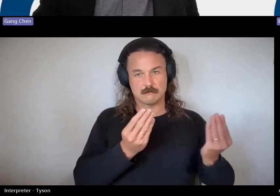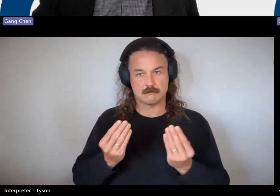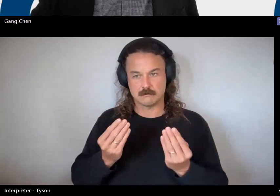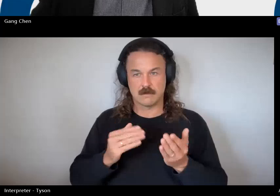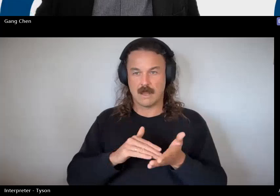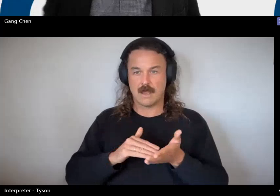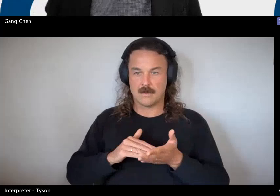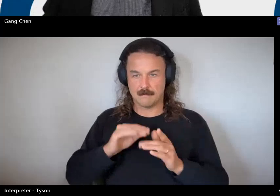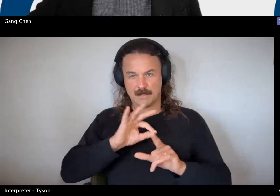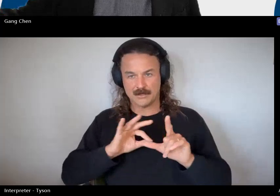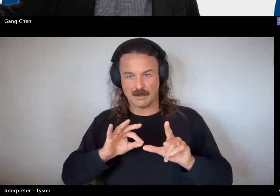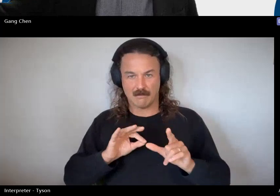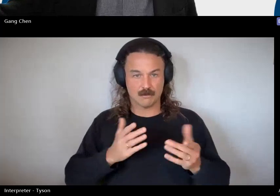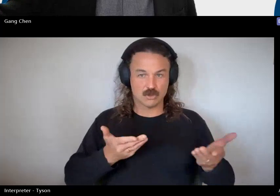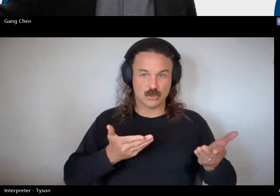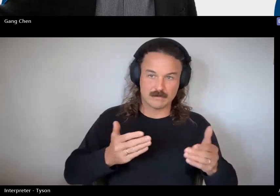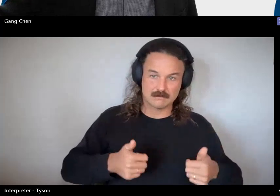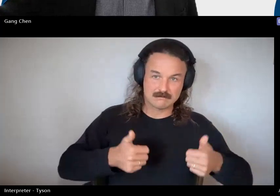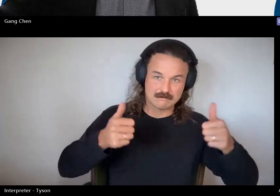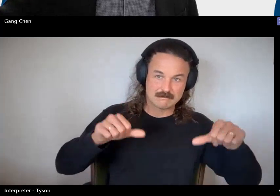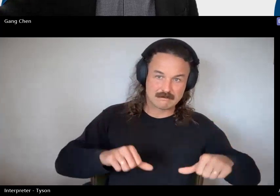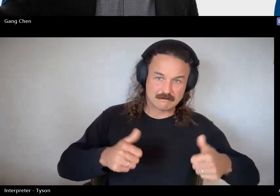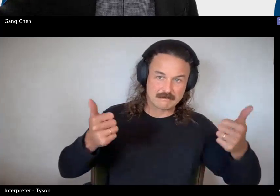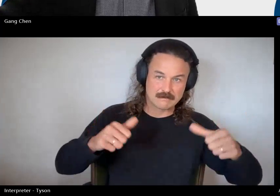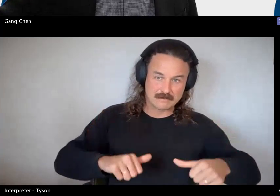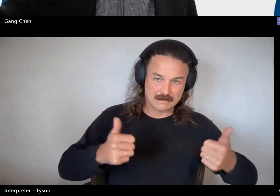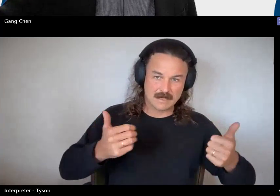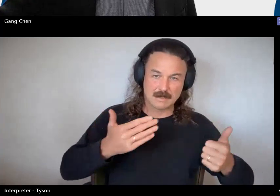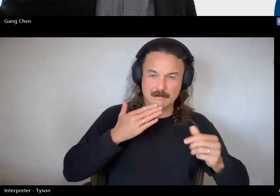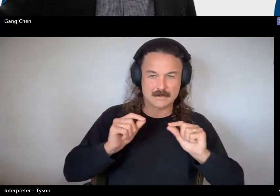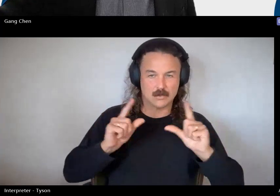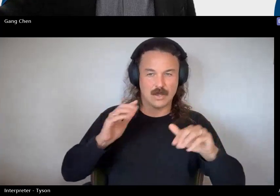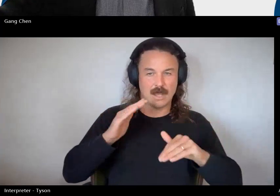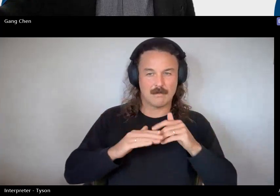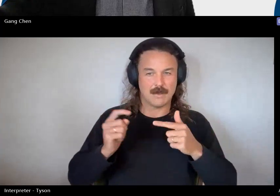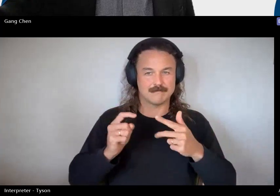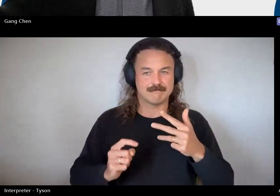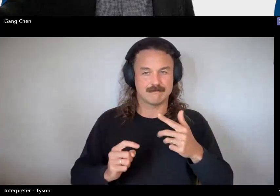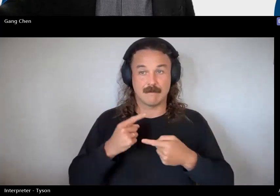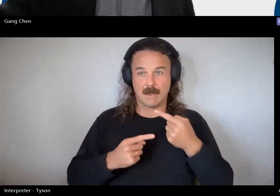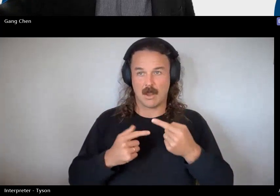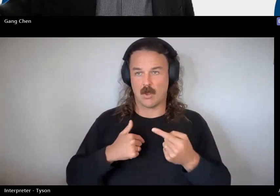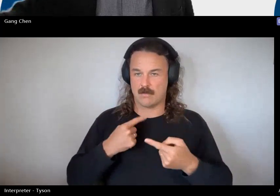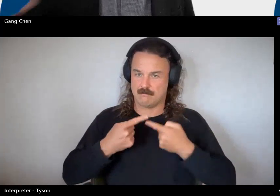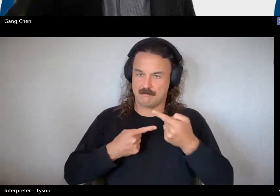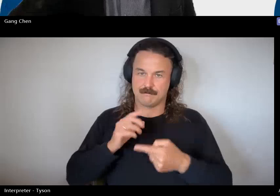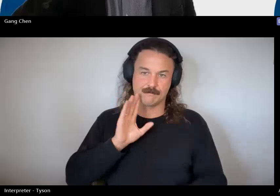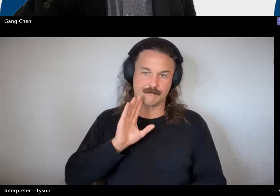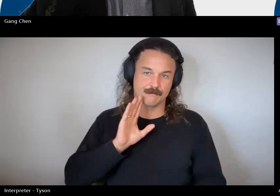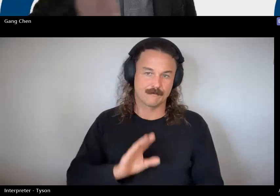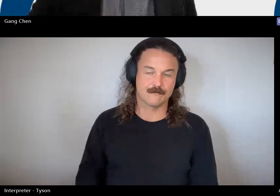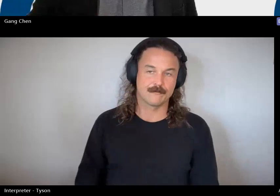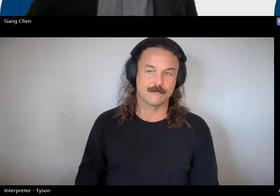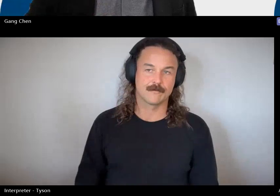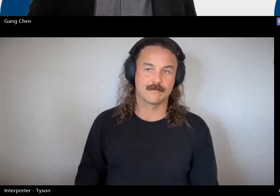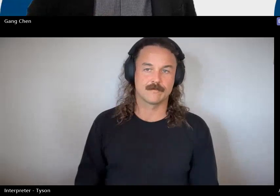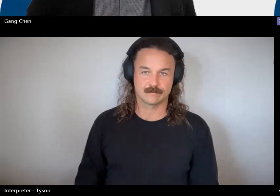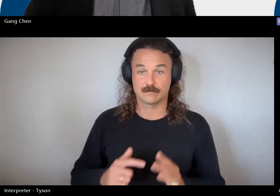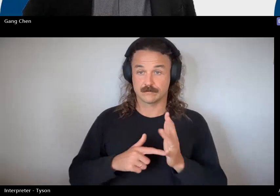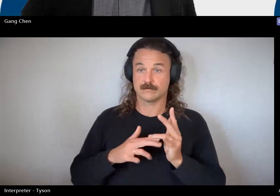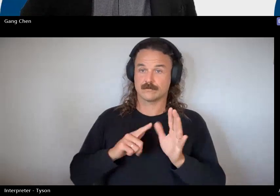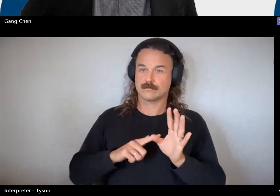Thanks, gang. I might throw to Tony, like, how do you see kind of the DWI working